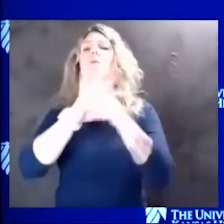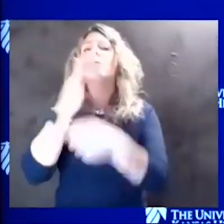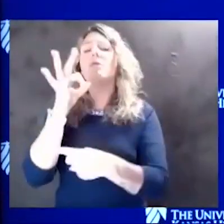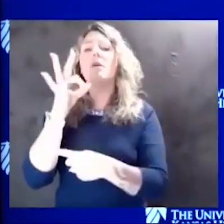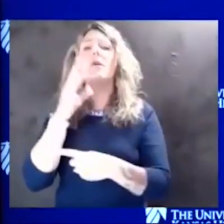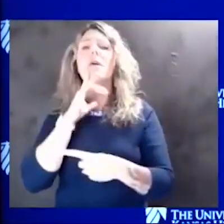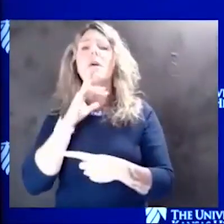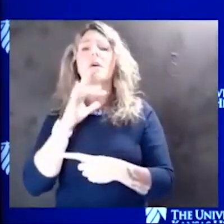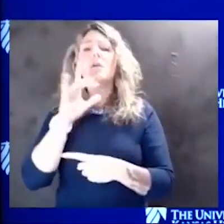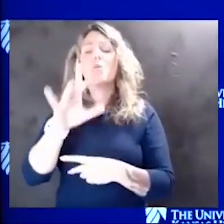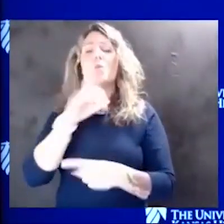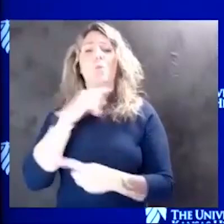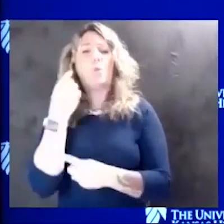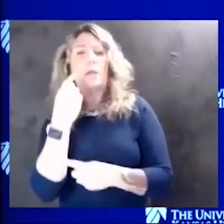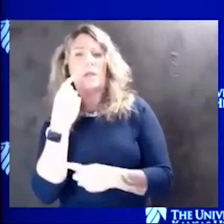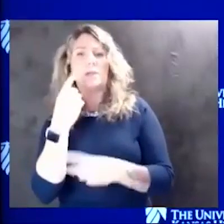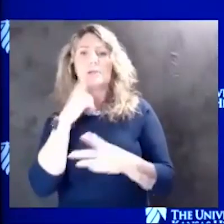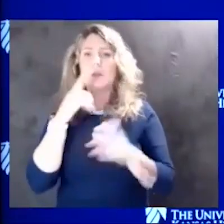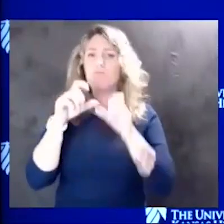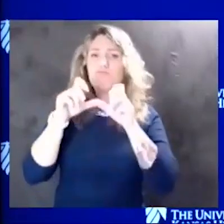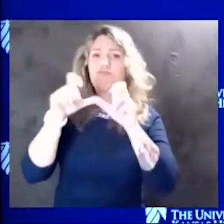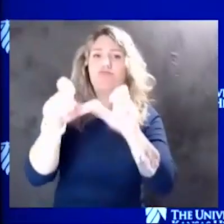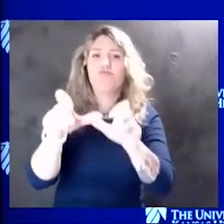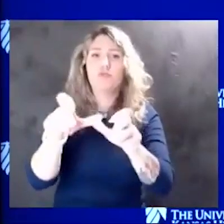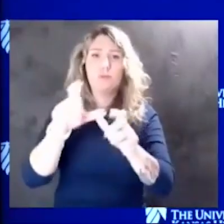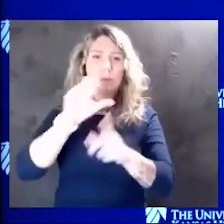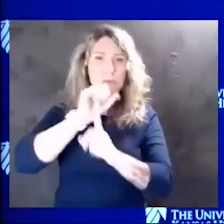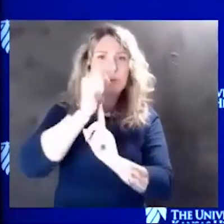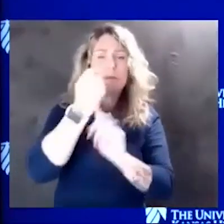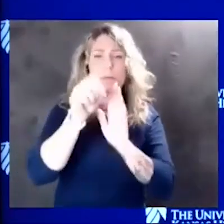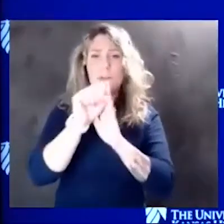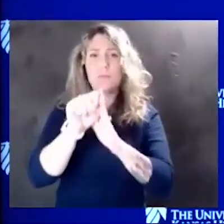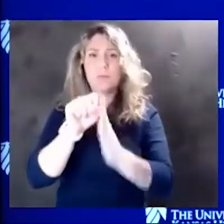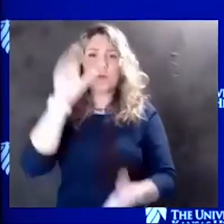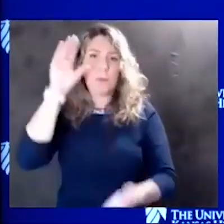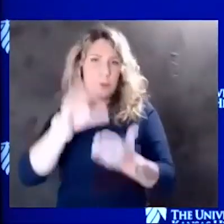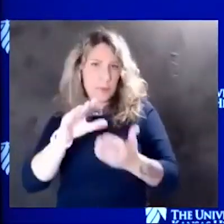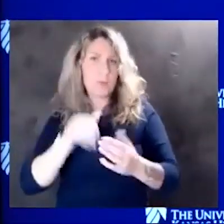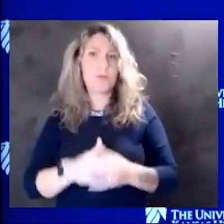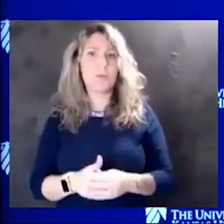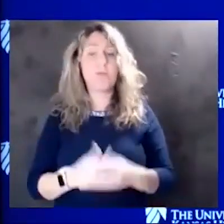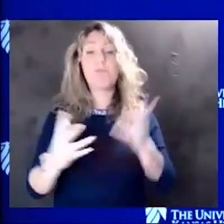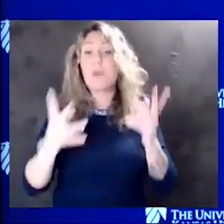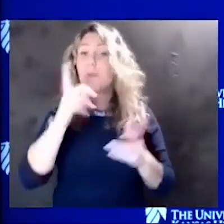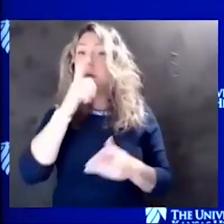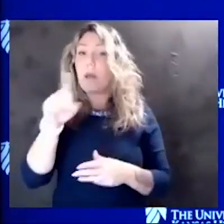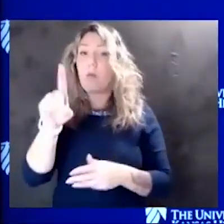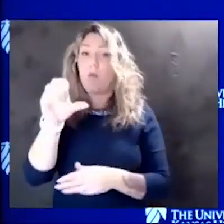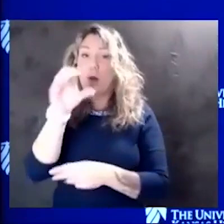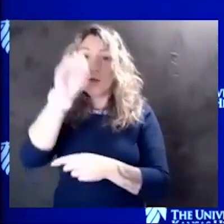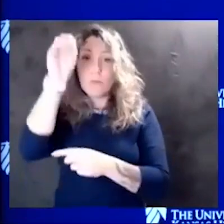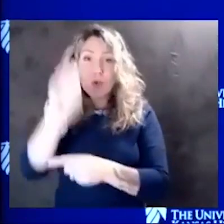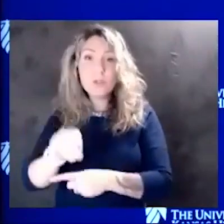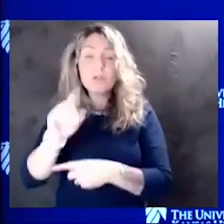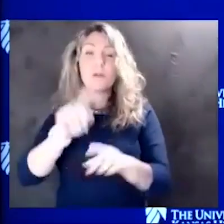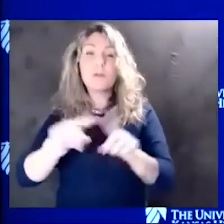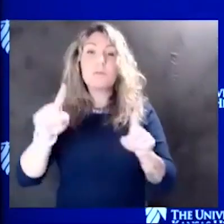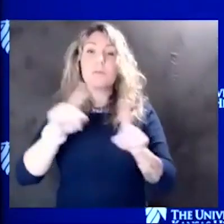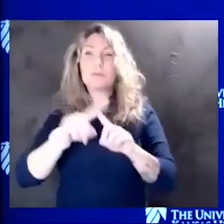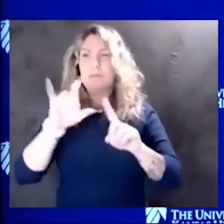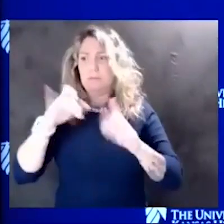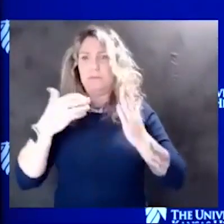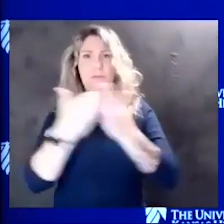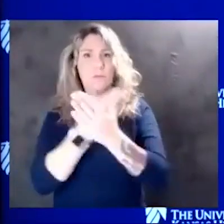haul will be reduced as well. So I think that is a good thing. It may not be 100%, but again, it is such a new issue